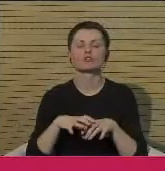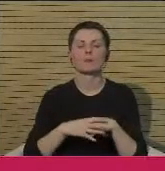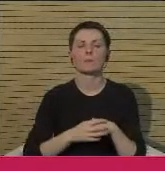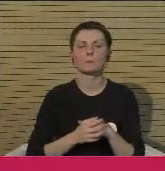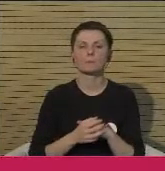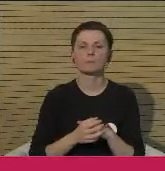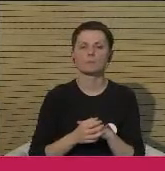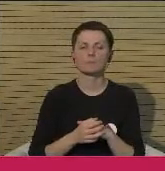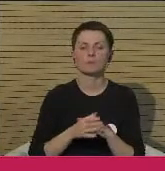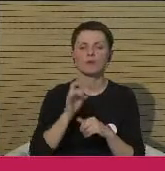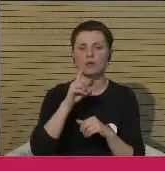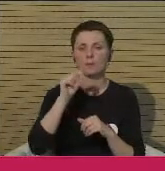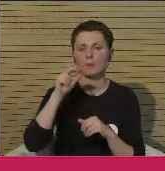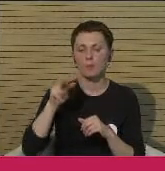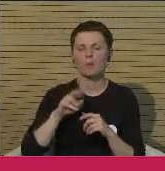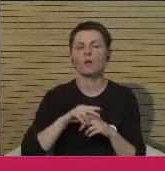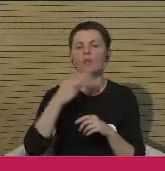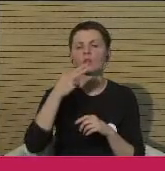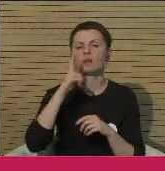the previous